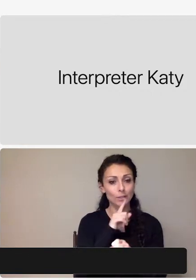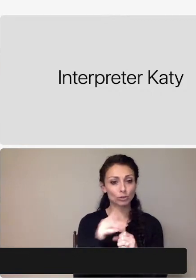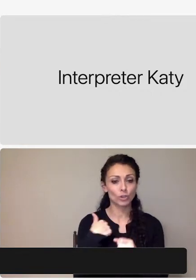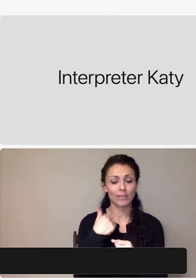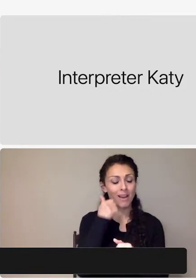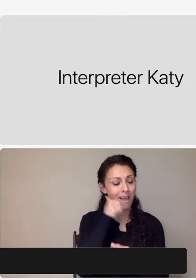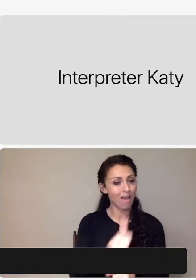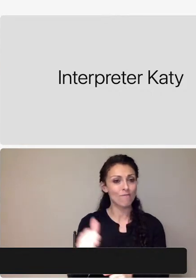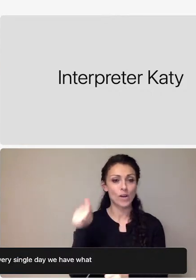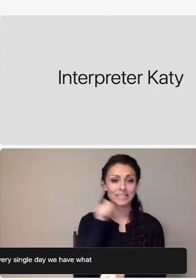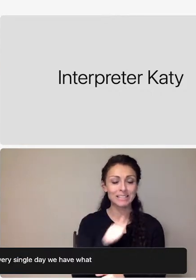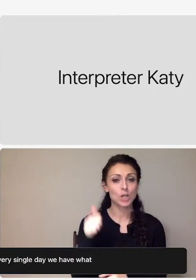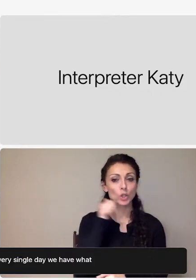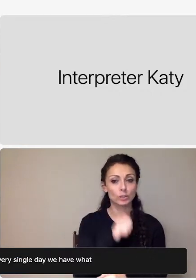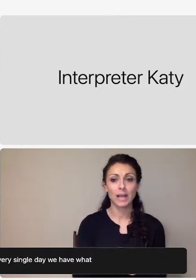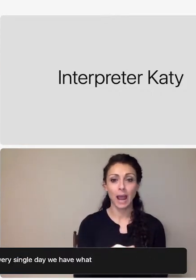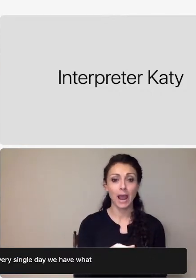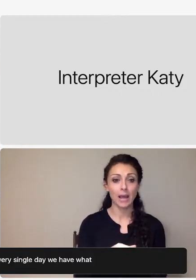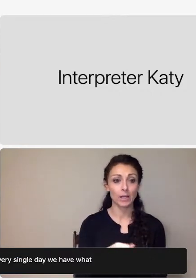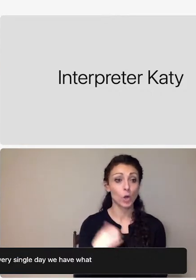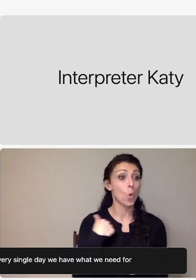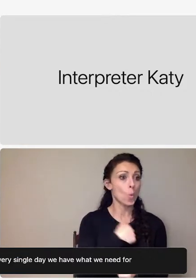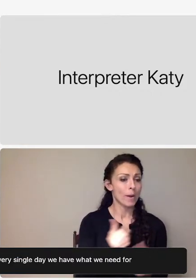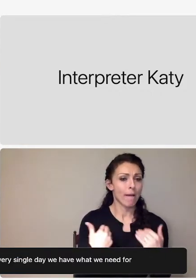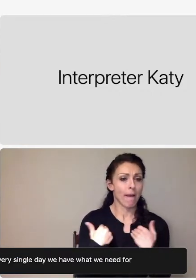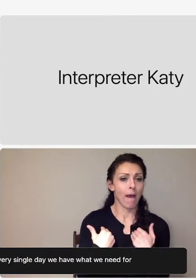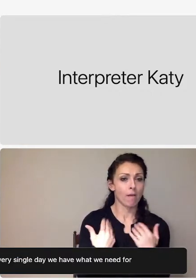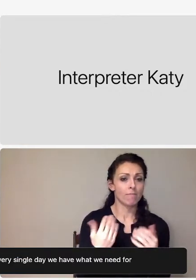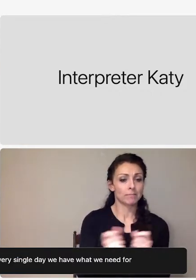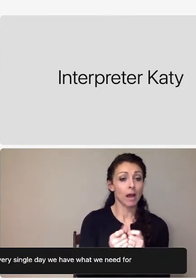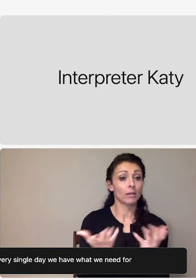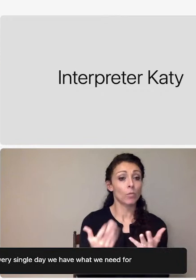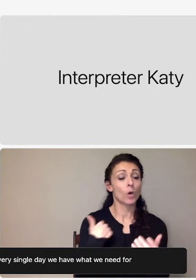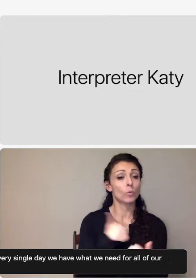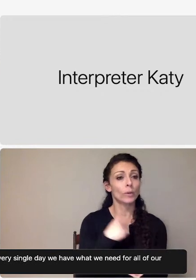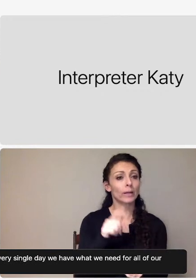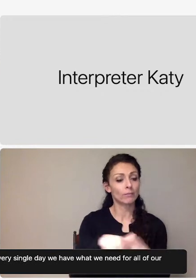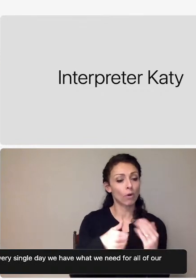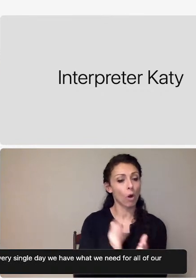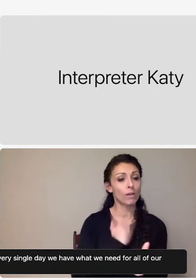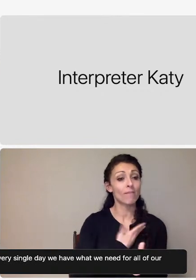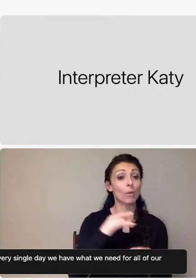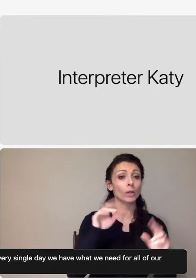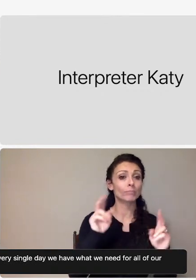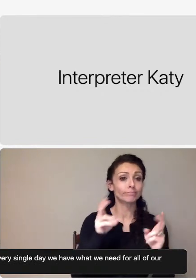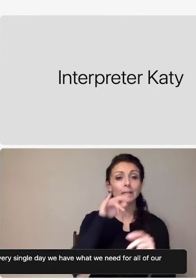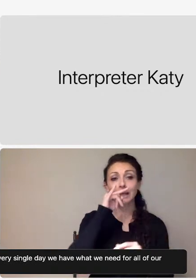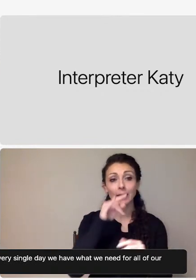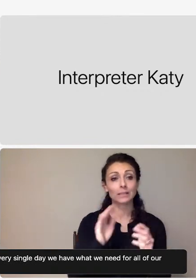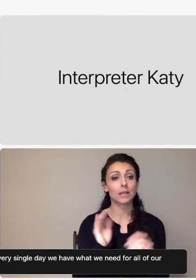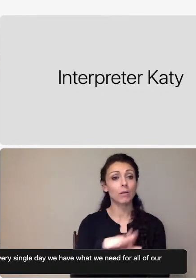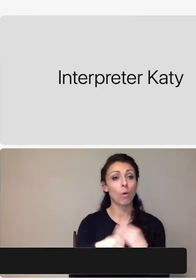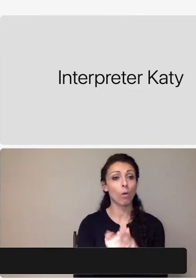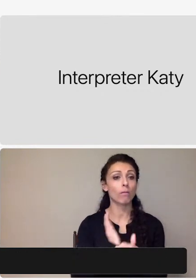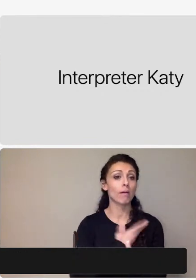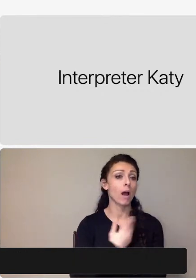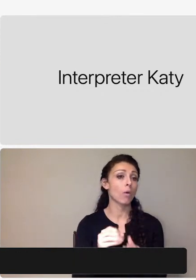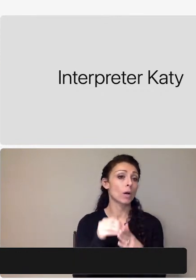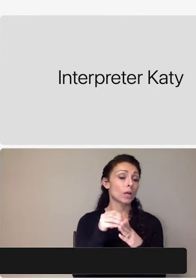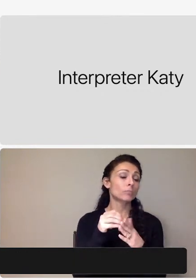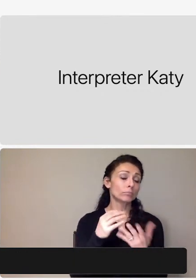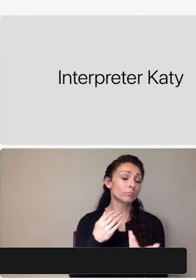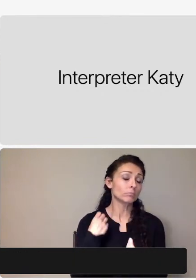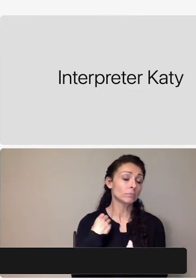day we have what we need for all of our kids and all of our staff and i really want that to